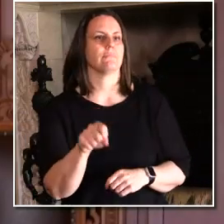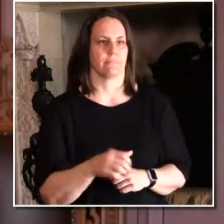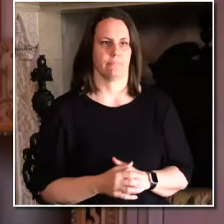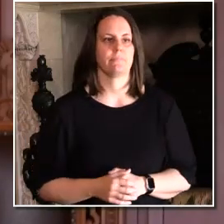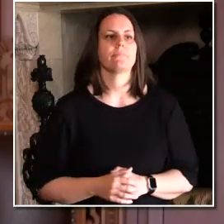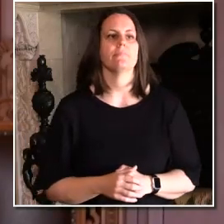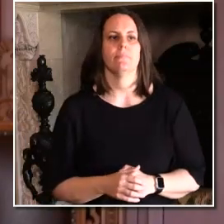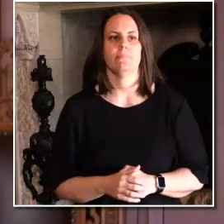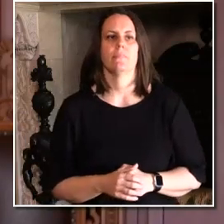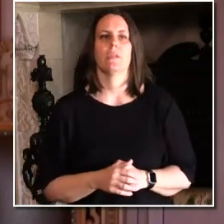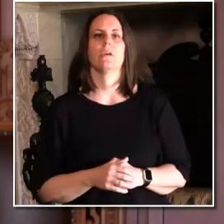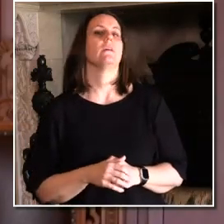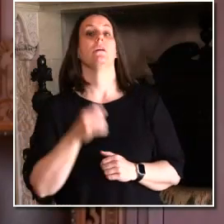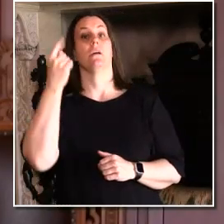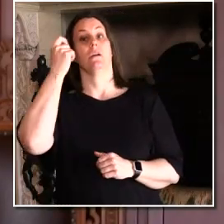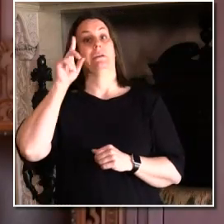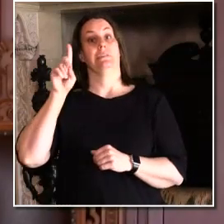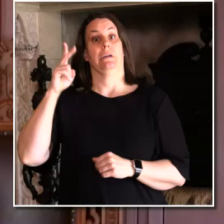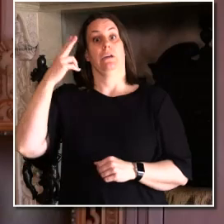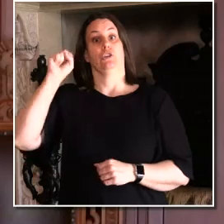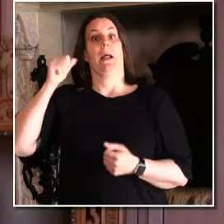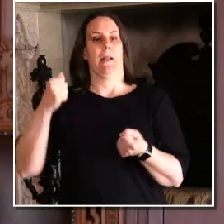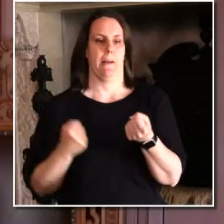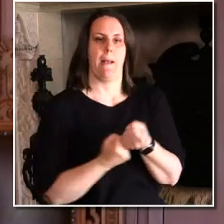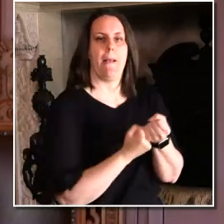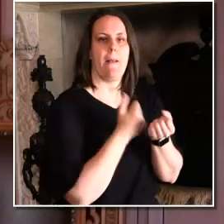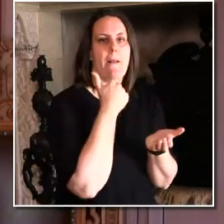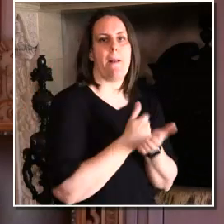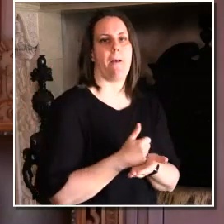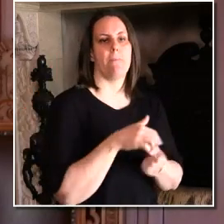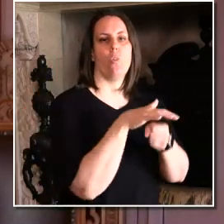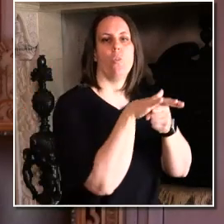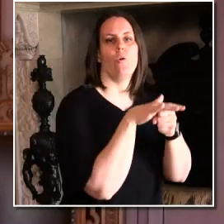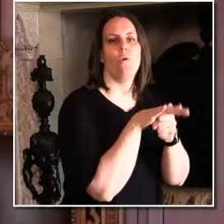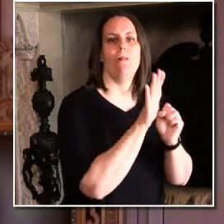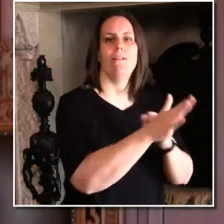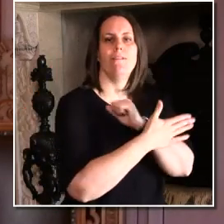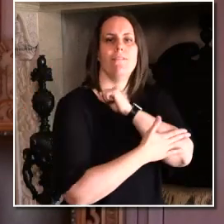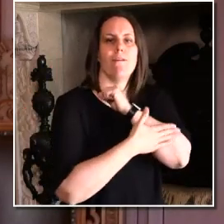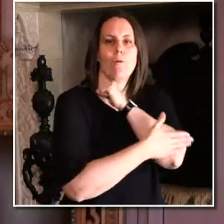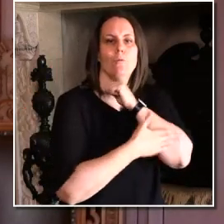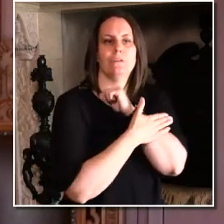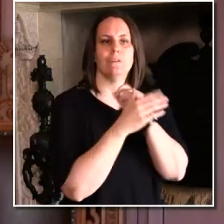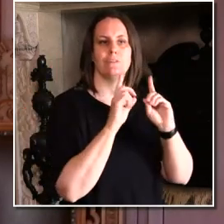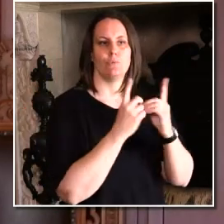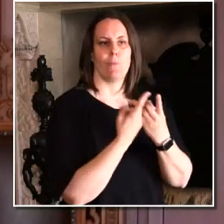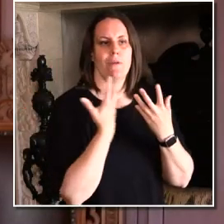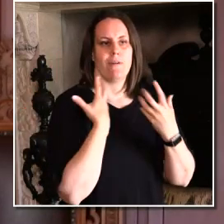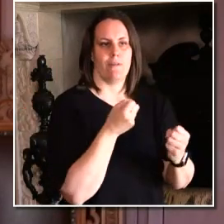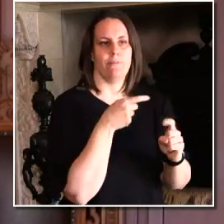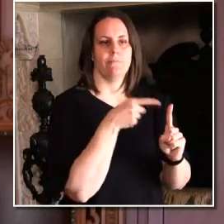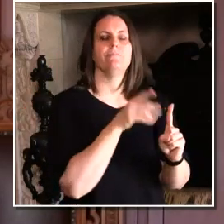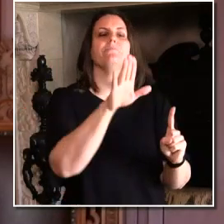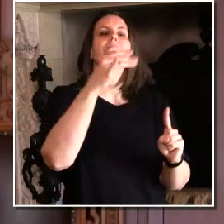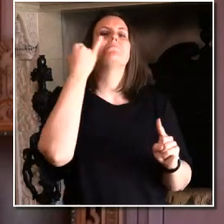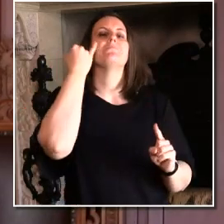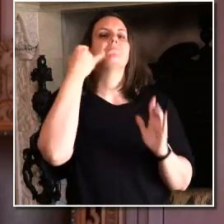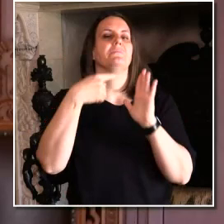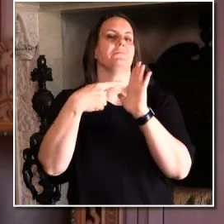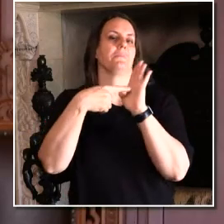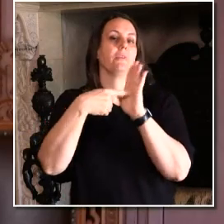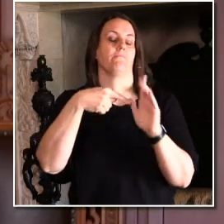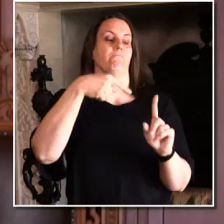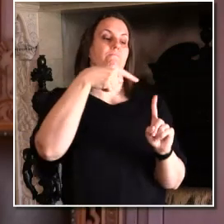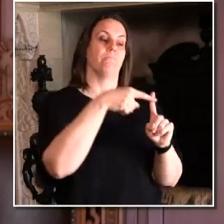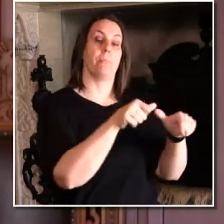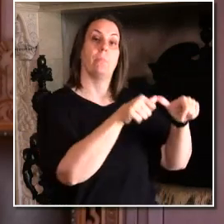But so a cluster of illnesses linked to a facility or in the same facility is identified. And then we start working with the local health